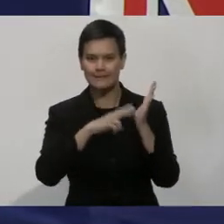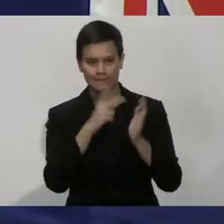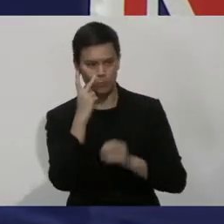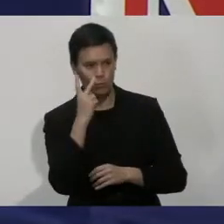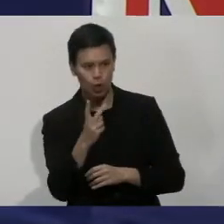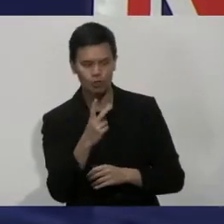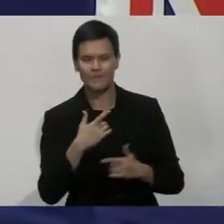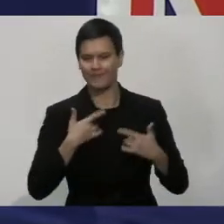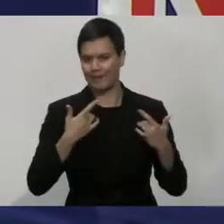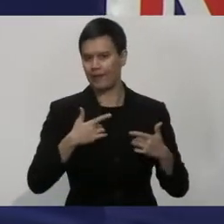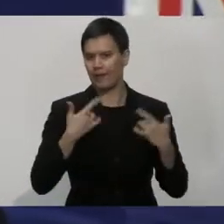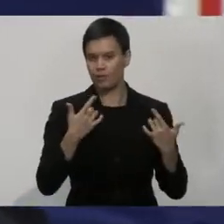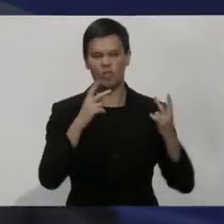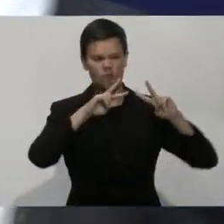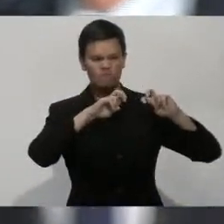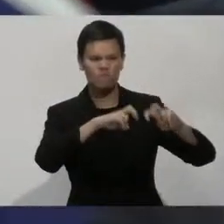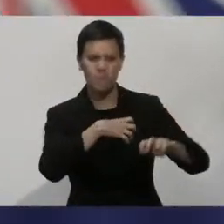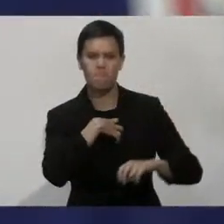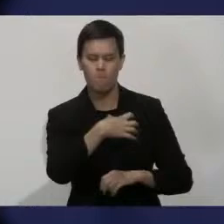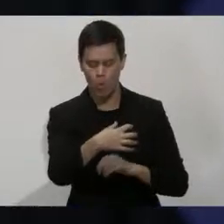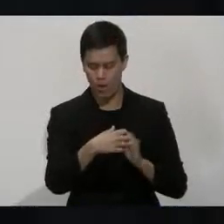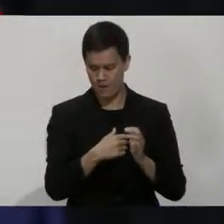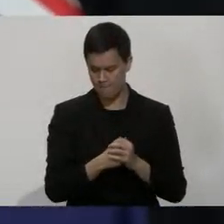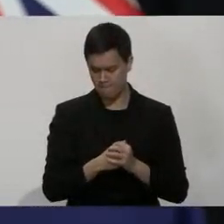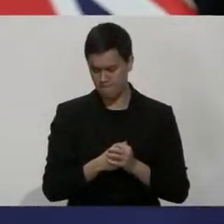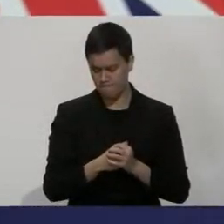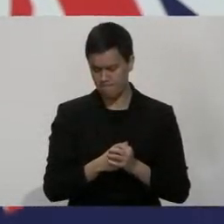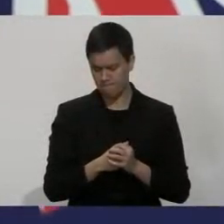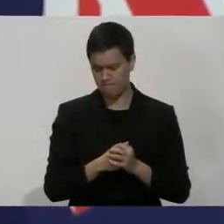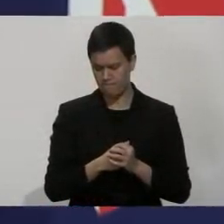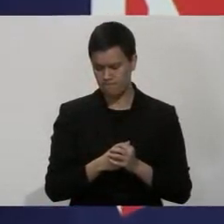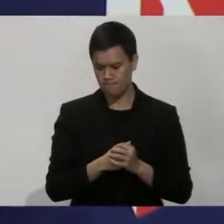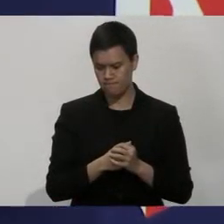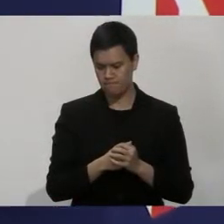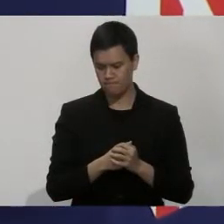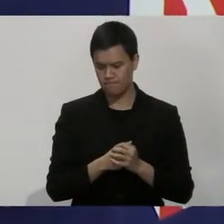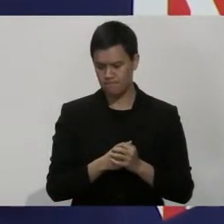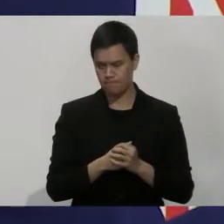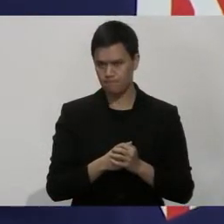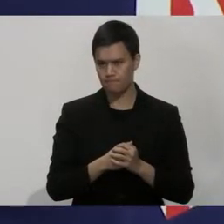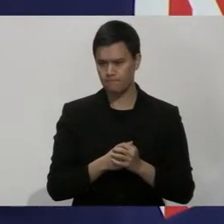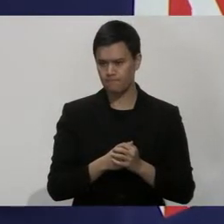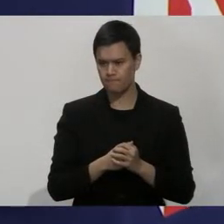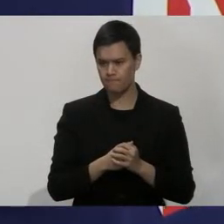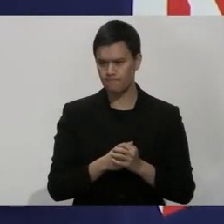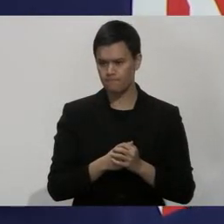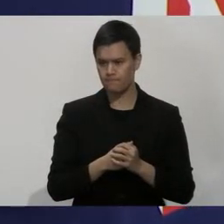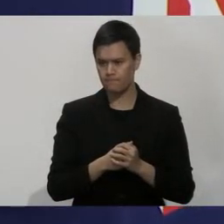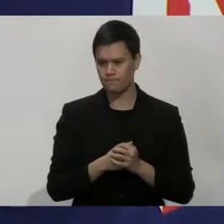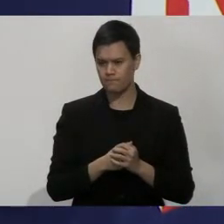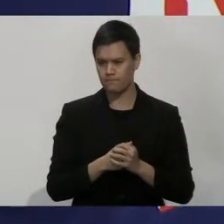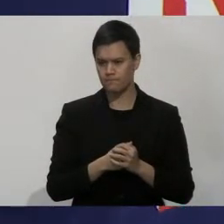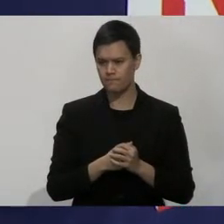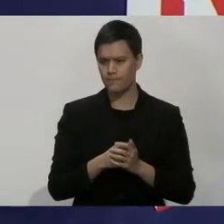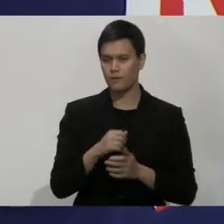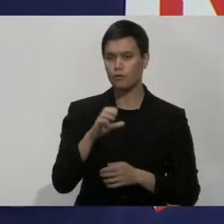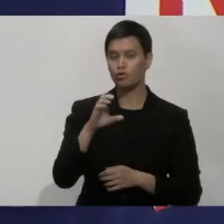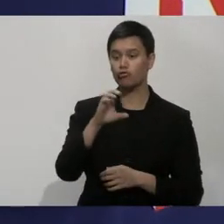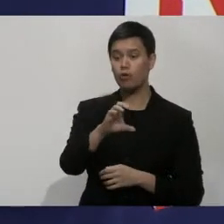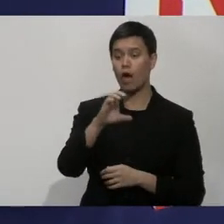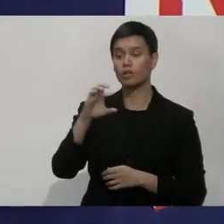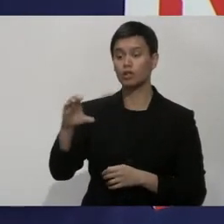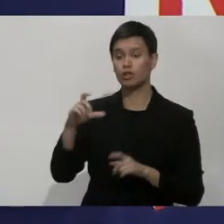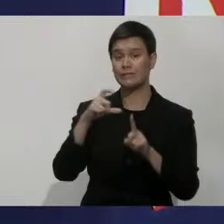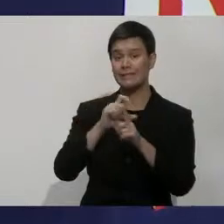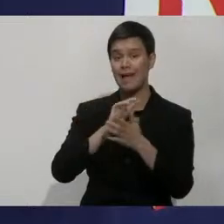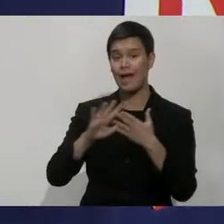Minister, on Canterbury DHB, are you planning on intervening to stop what appears to be quite a leadership meltdown? 7 of the 11 execs have now resigned in protest. There's